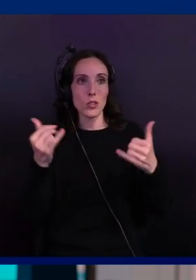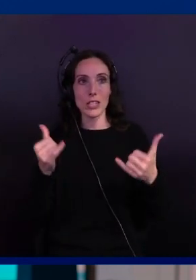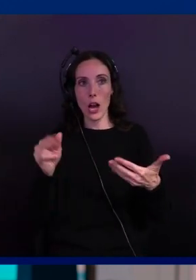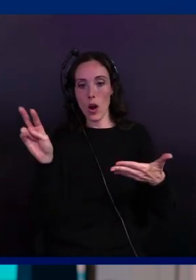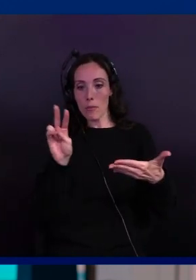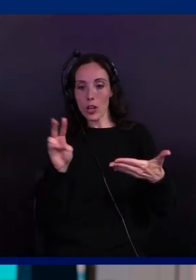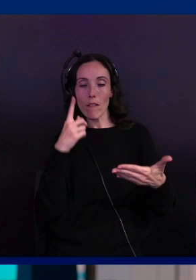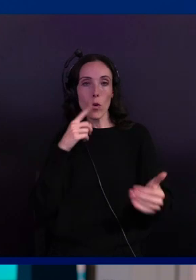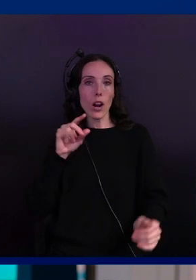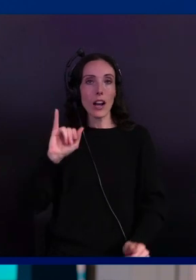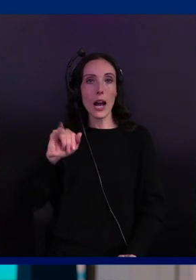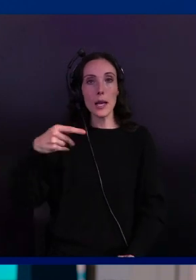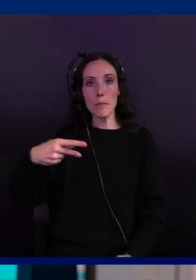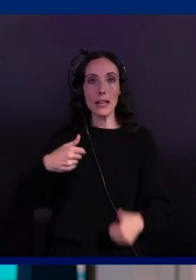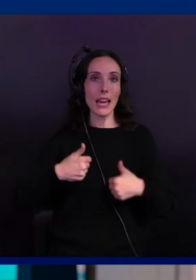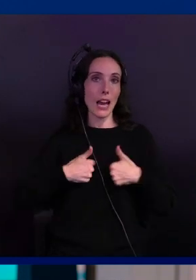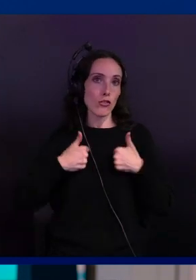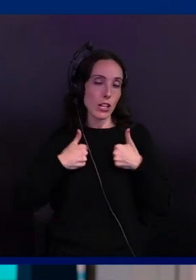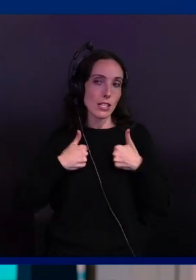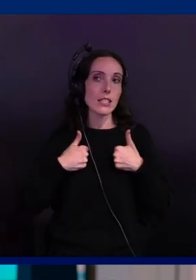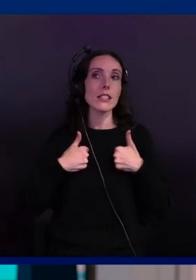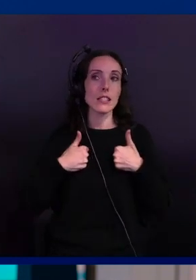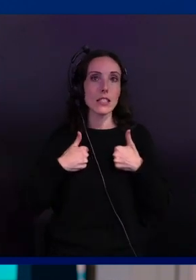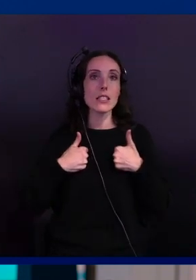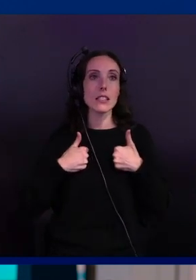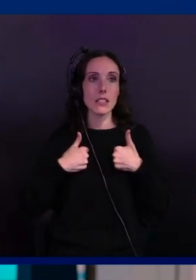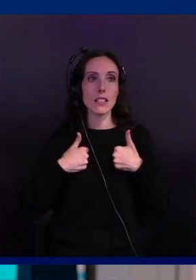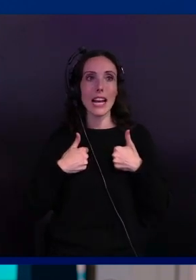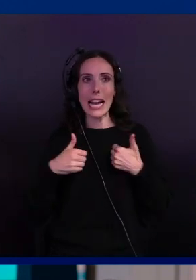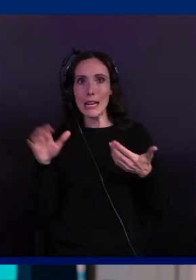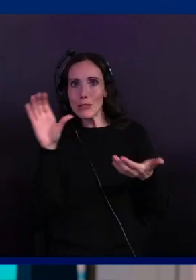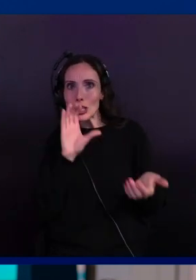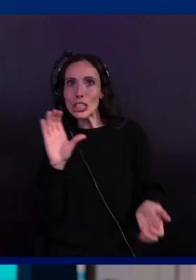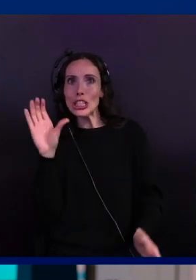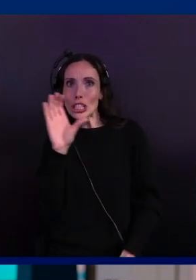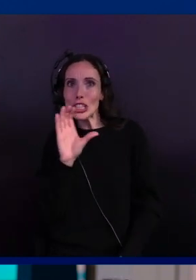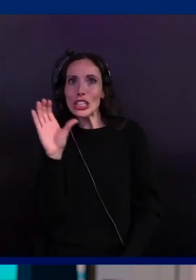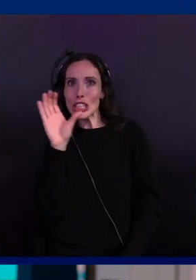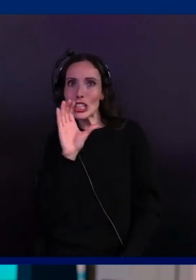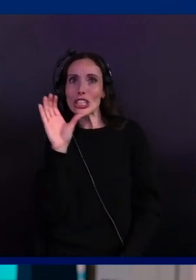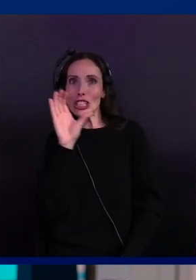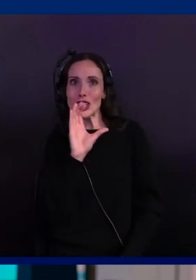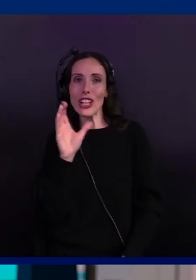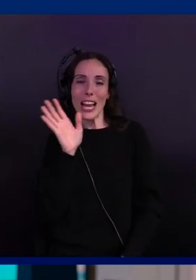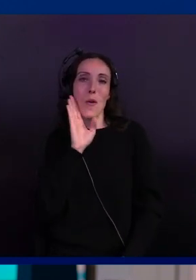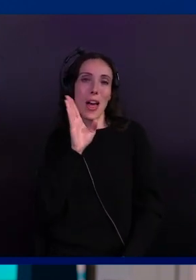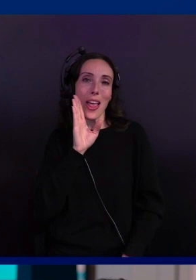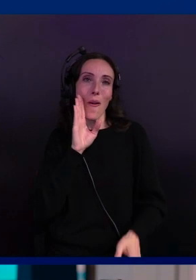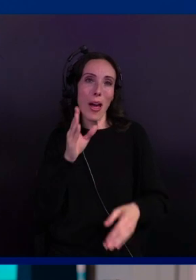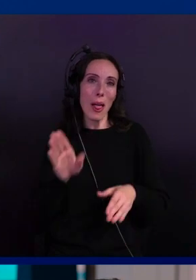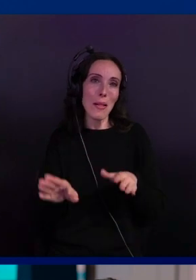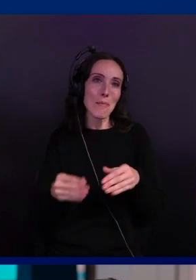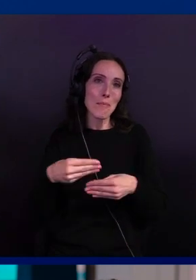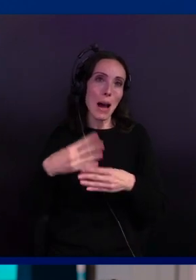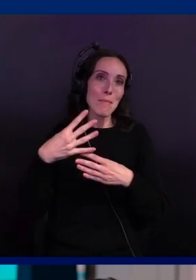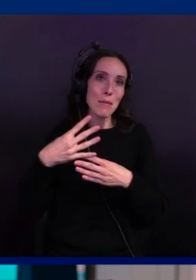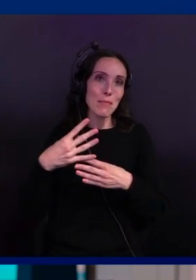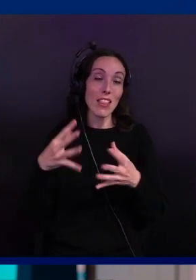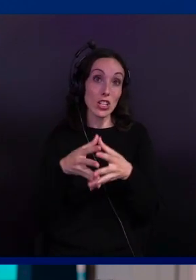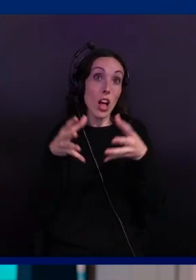IP address. I mean, I'm struggling a little bit, but it will come up because there is a lot of variables. I mean, you can